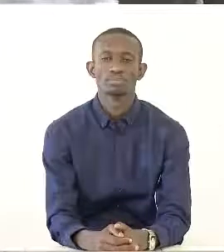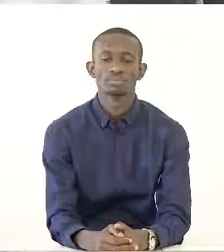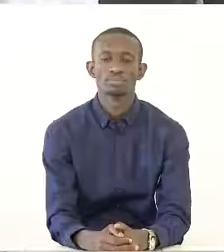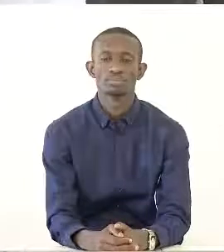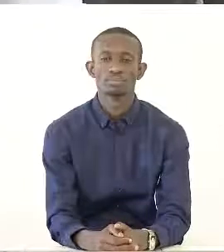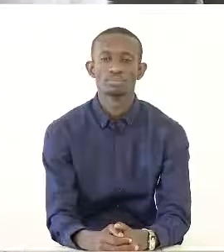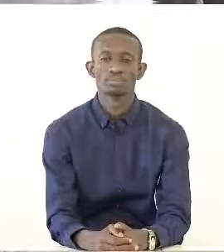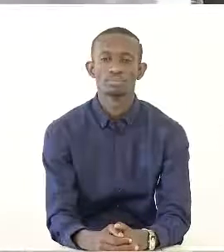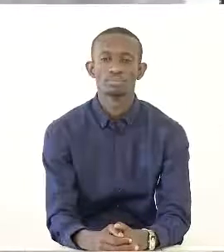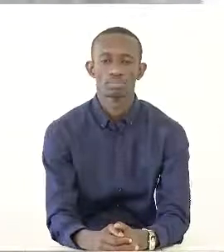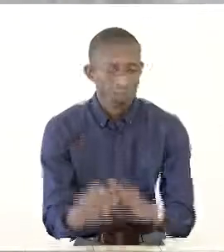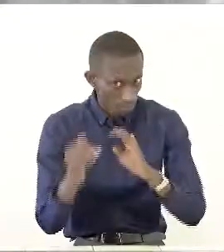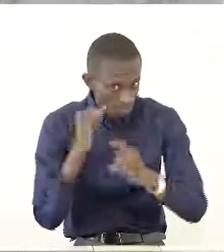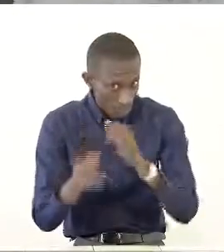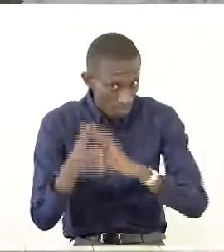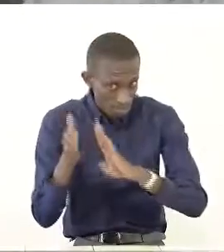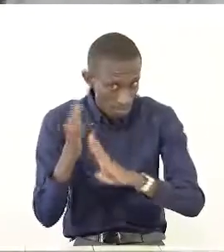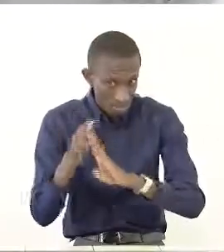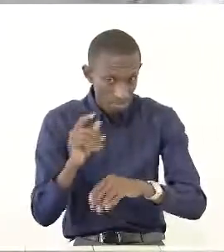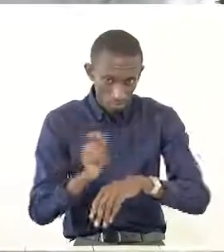Okay, hurry up.